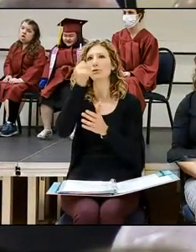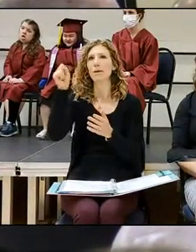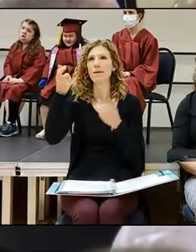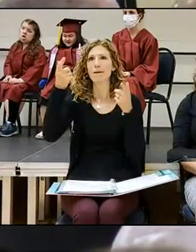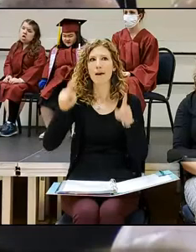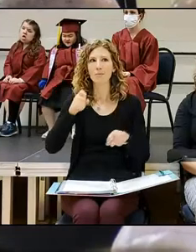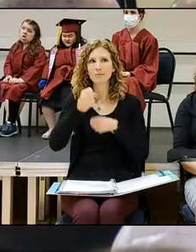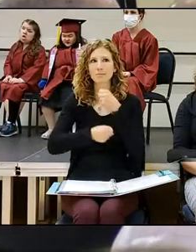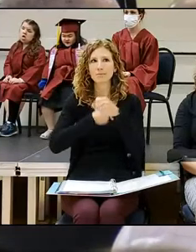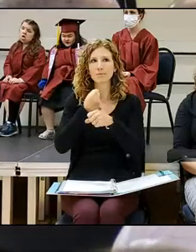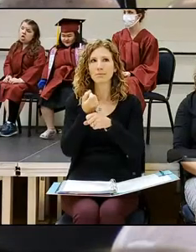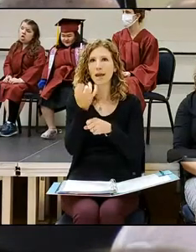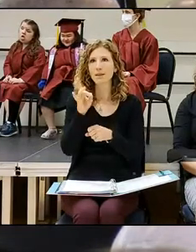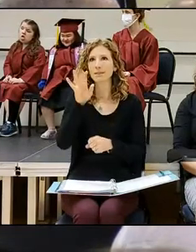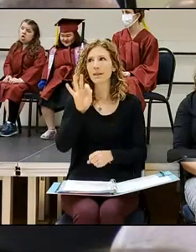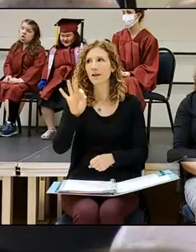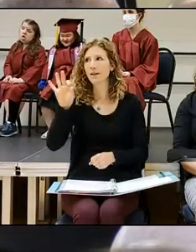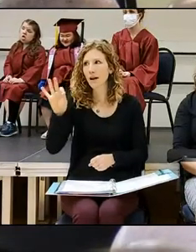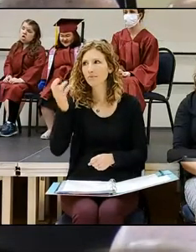of